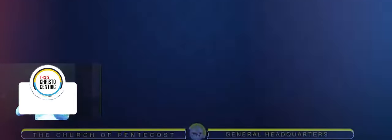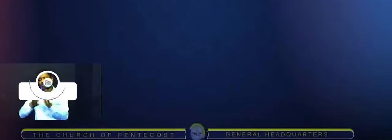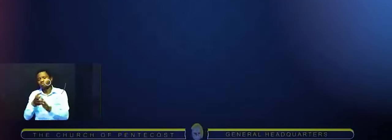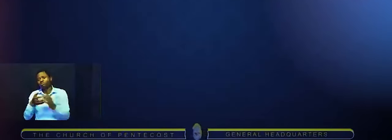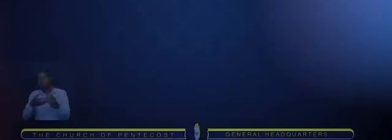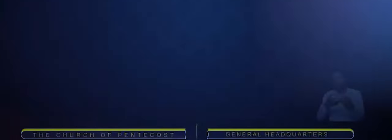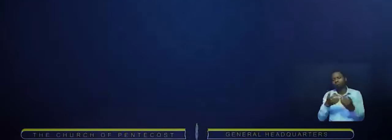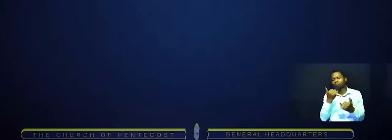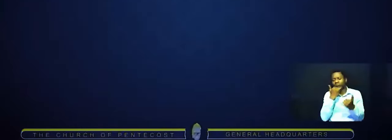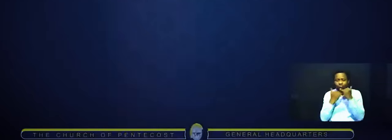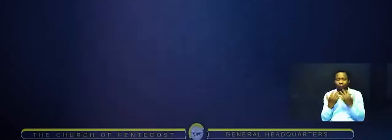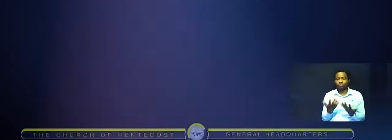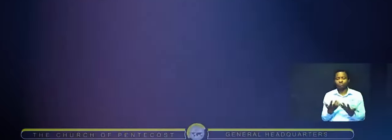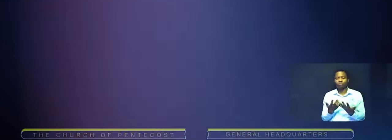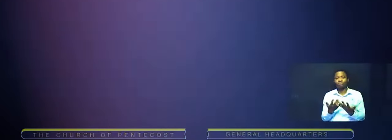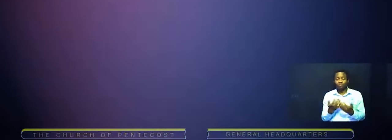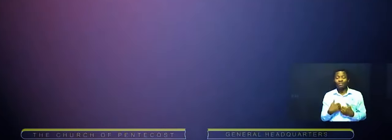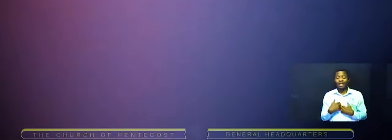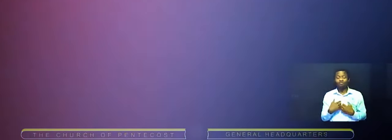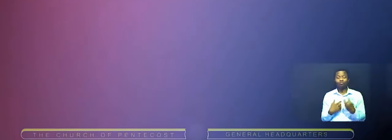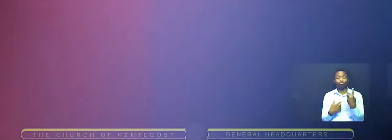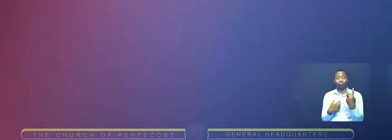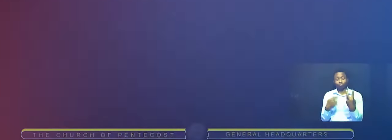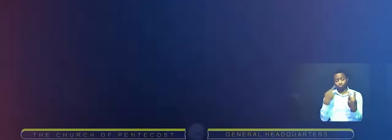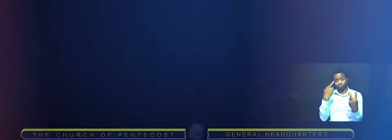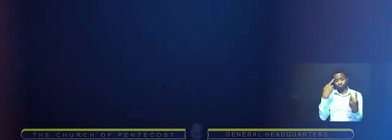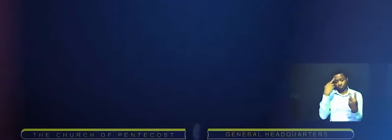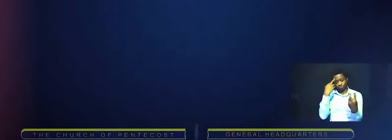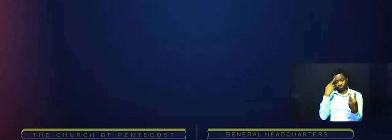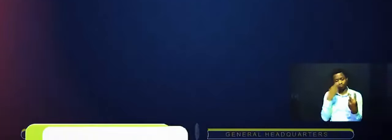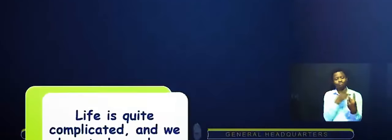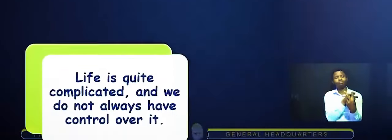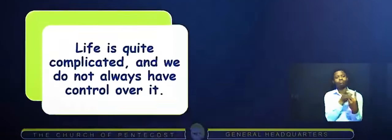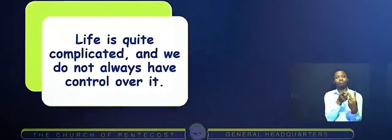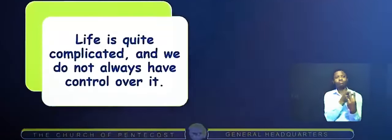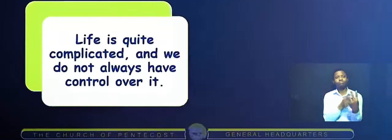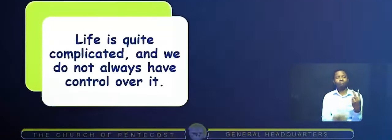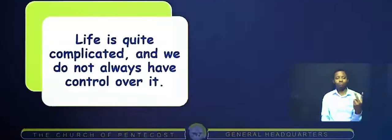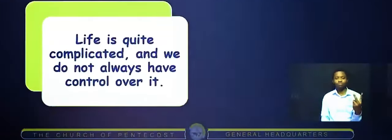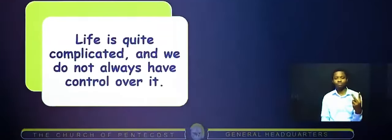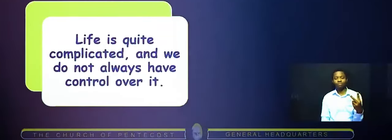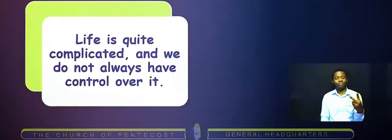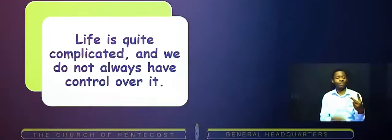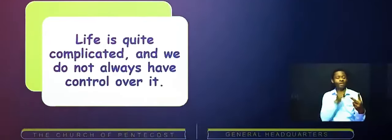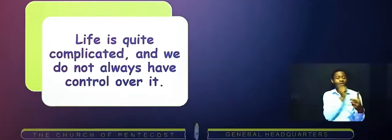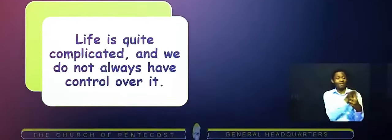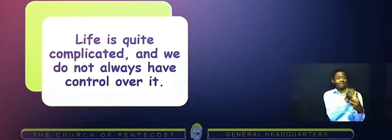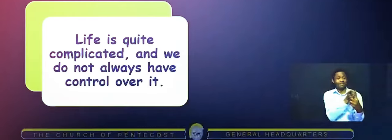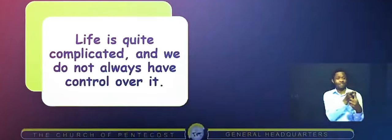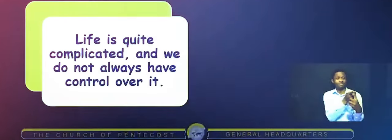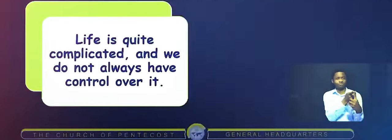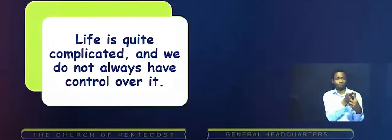why two reasons why the first one is that life is quite